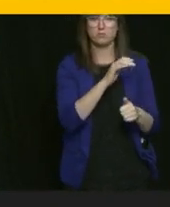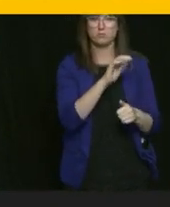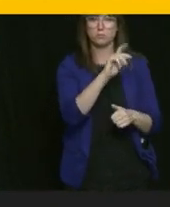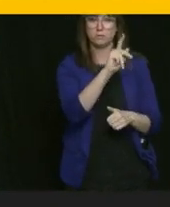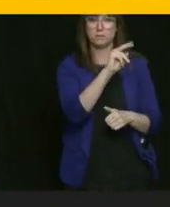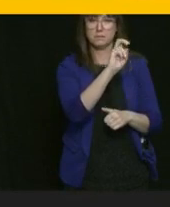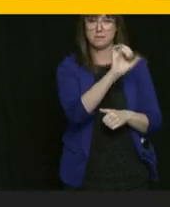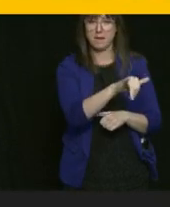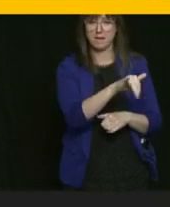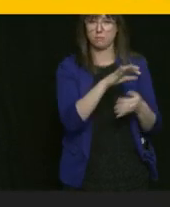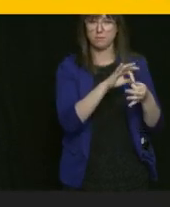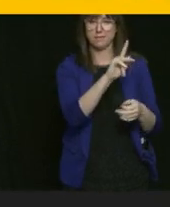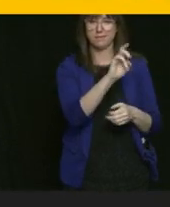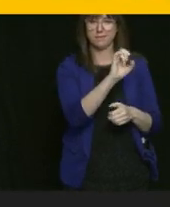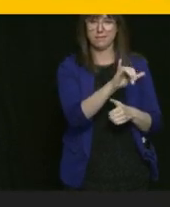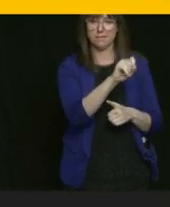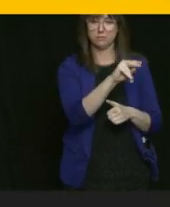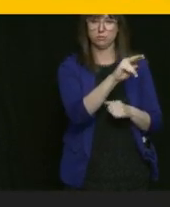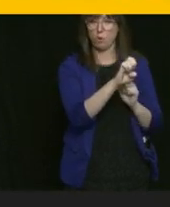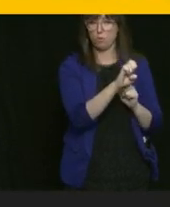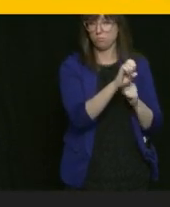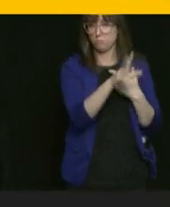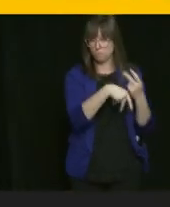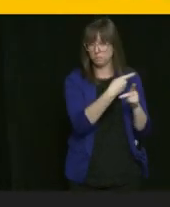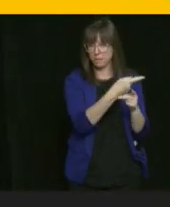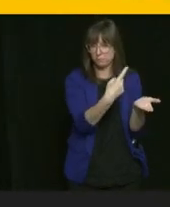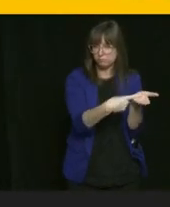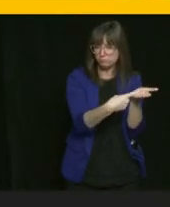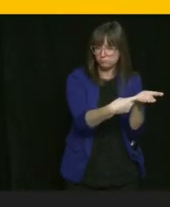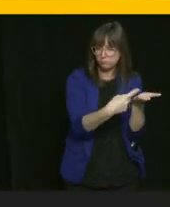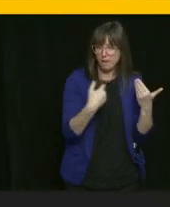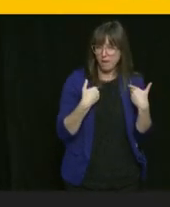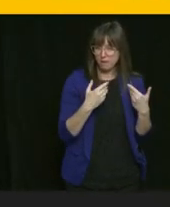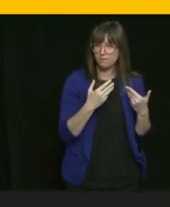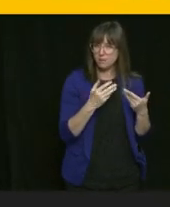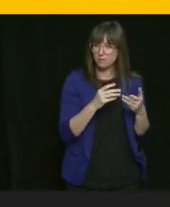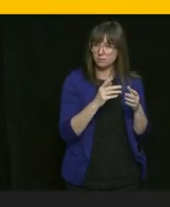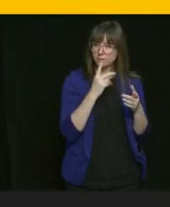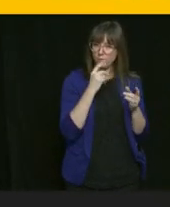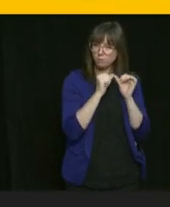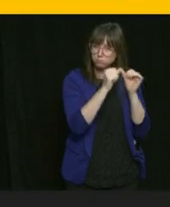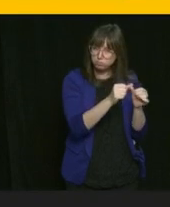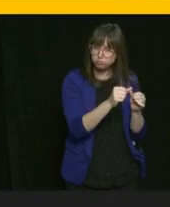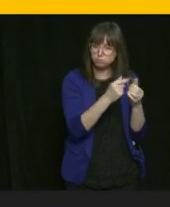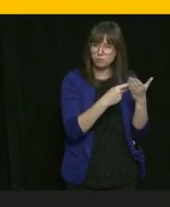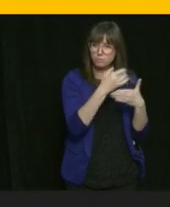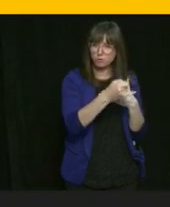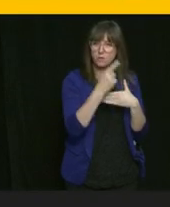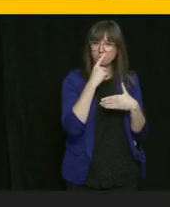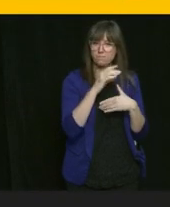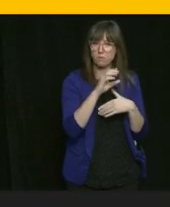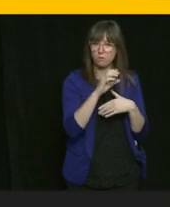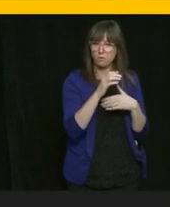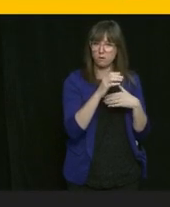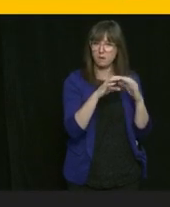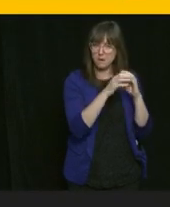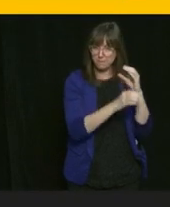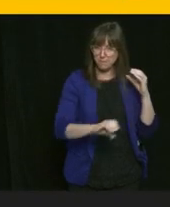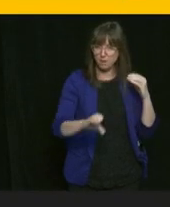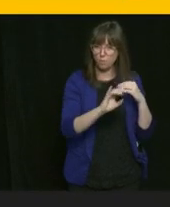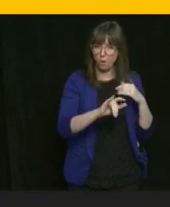What reassurance did you give him regarding continuing this project? And tell us a little about the coming weeks and